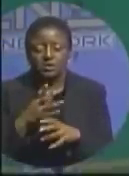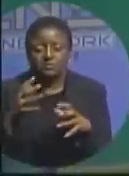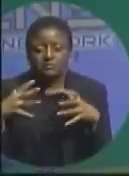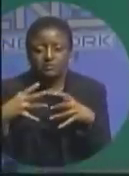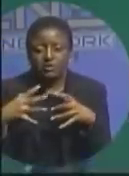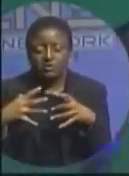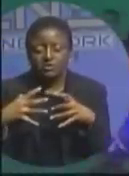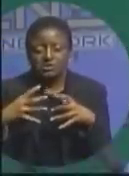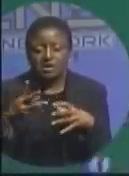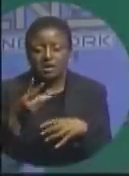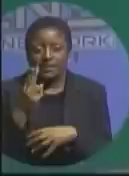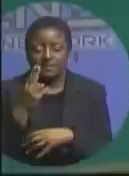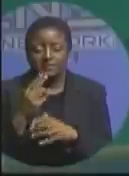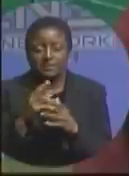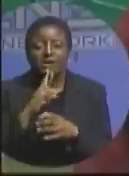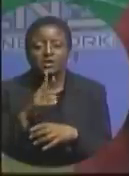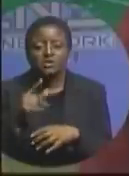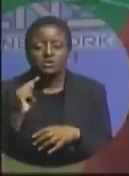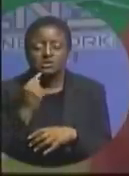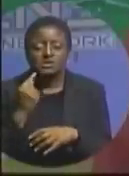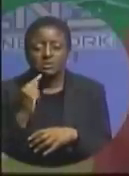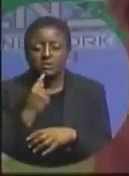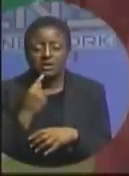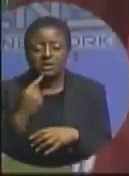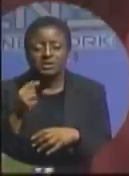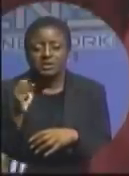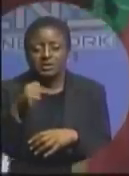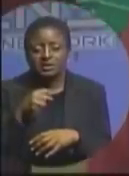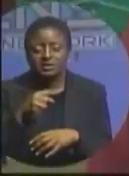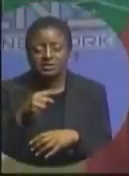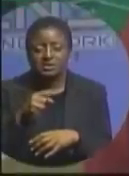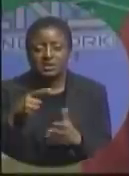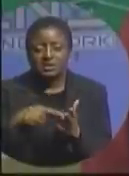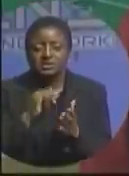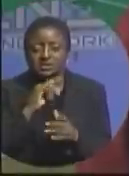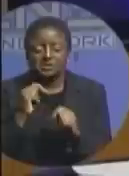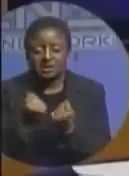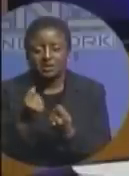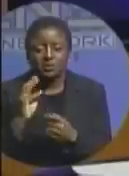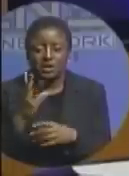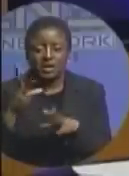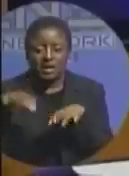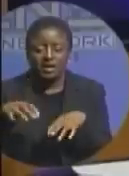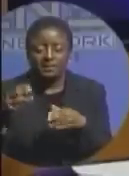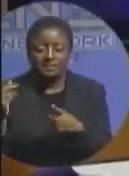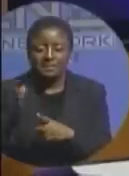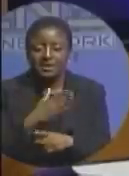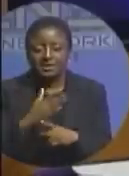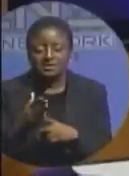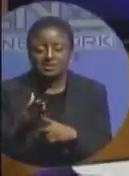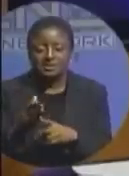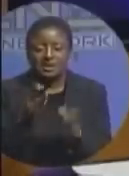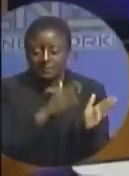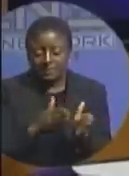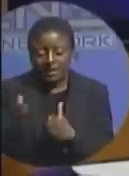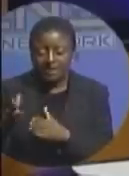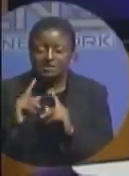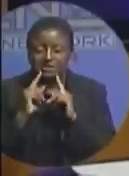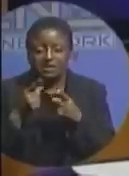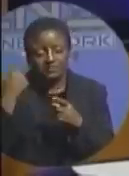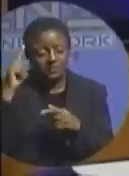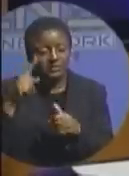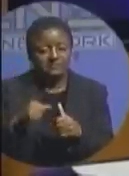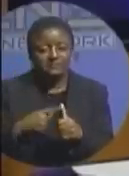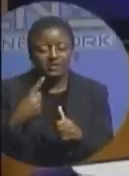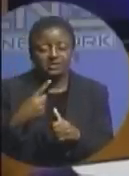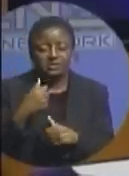up. Disappointed with the loss? Definitely, because it's a team we can beat. Talking basketball, plans announced for the first annual Kalis Roll